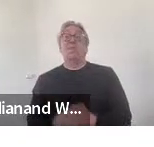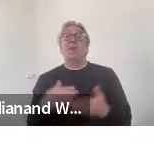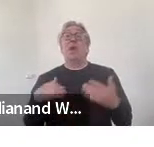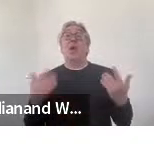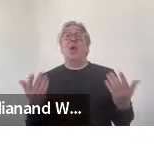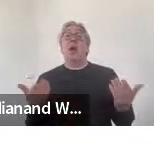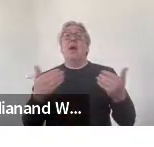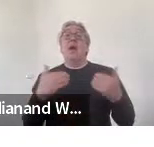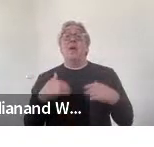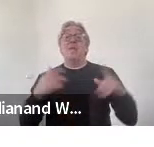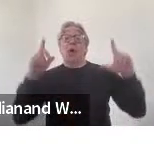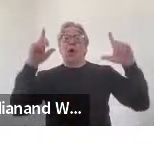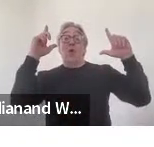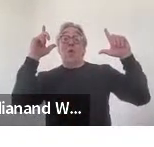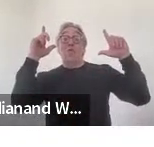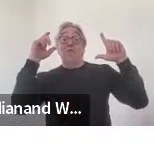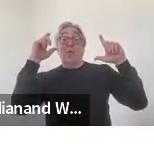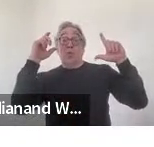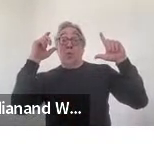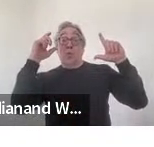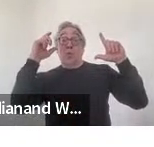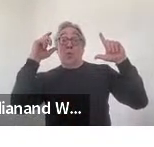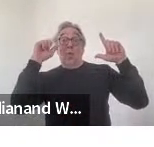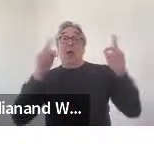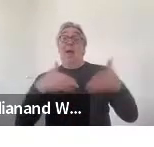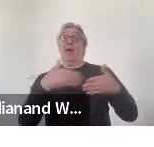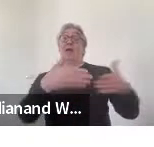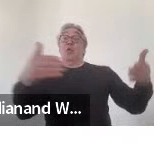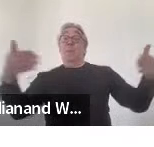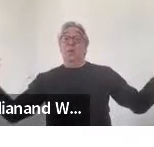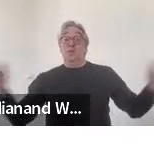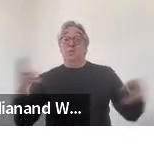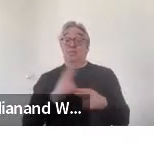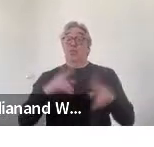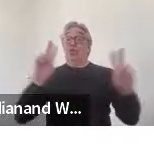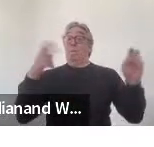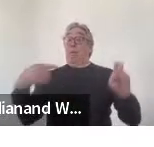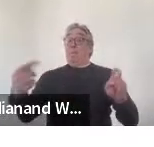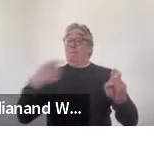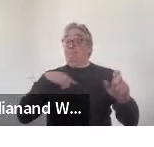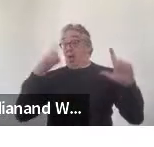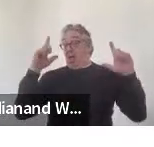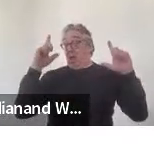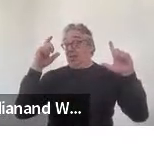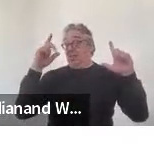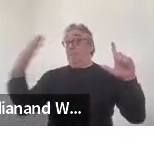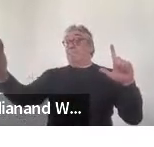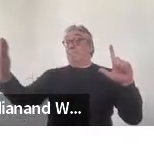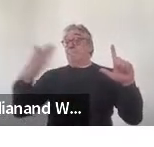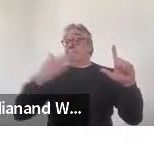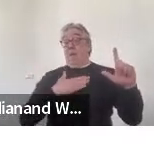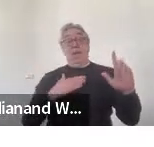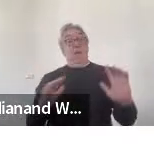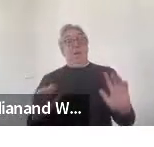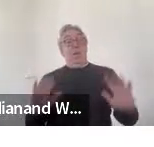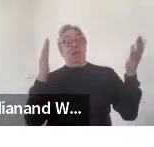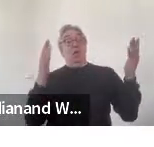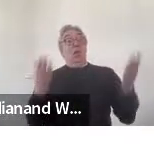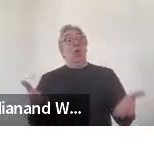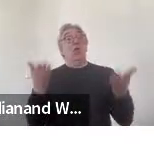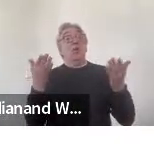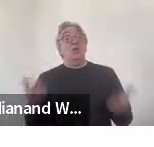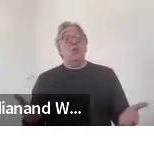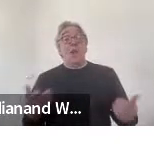exhibition entitled My Lens, My Reality, which was inaugurated this morning at the Palais des Nations in